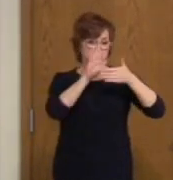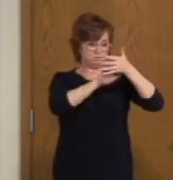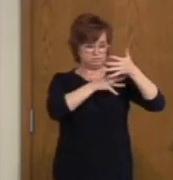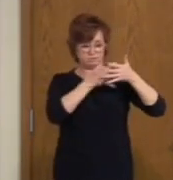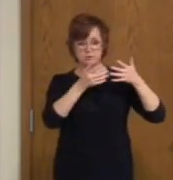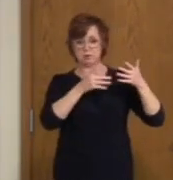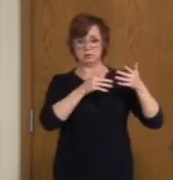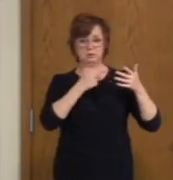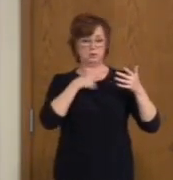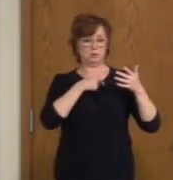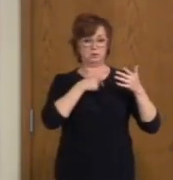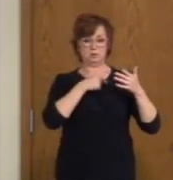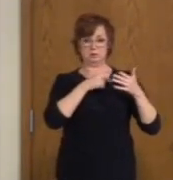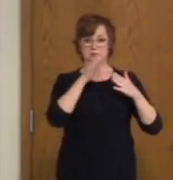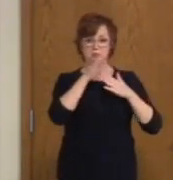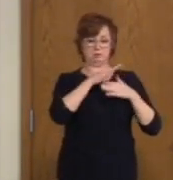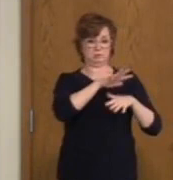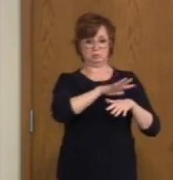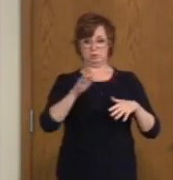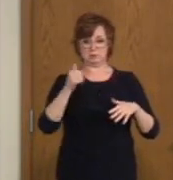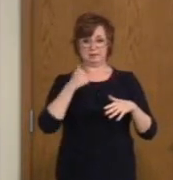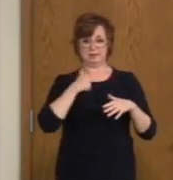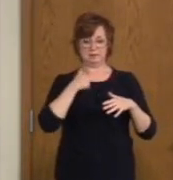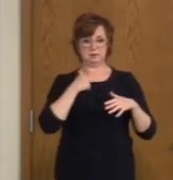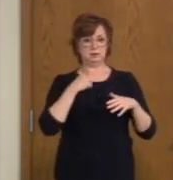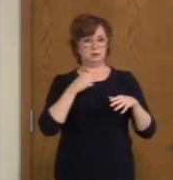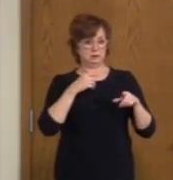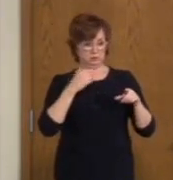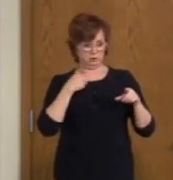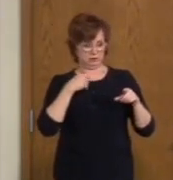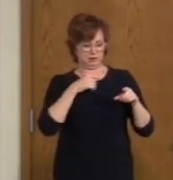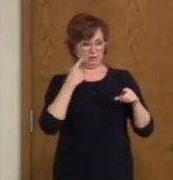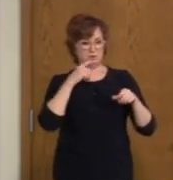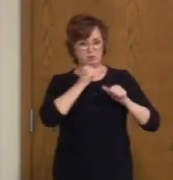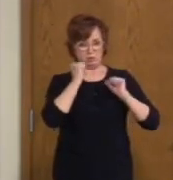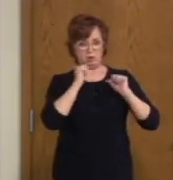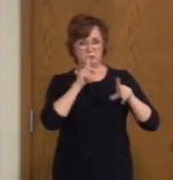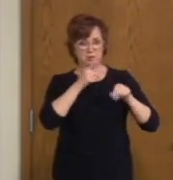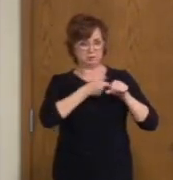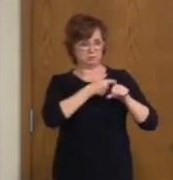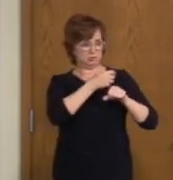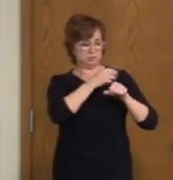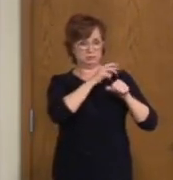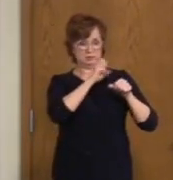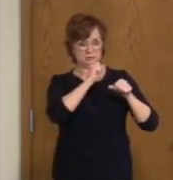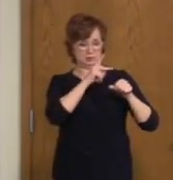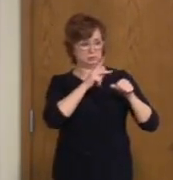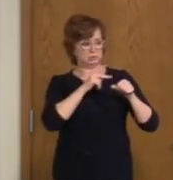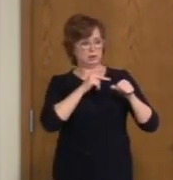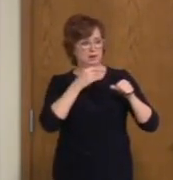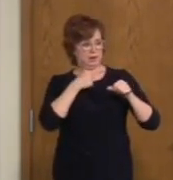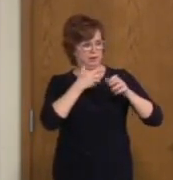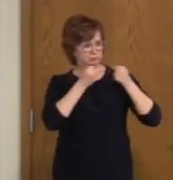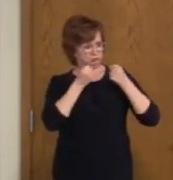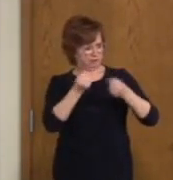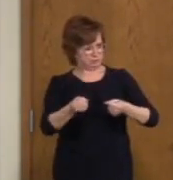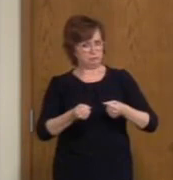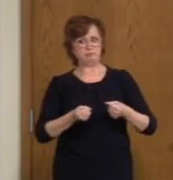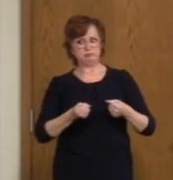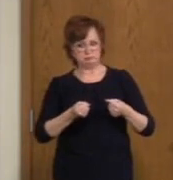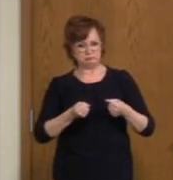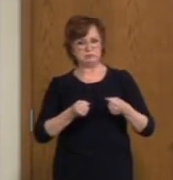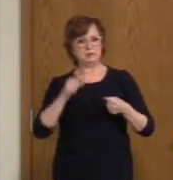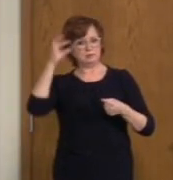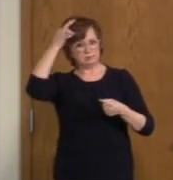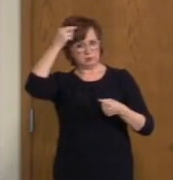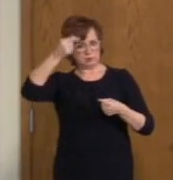nation in making these vaccines available to Saskatchewan residents as we receive them from the federal government. We are going